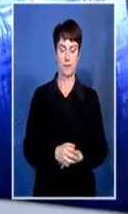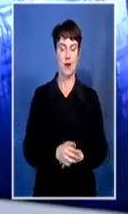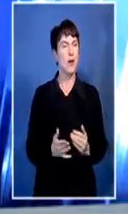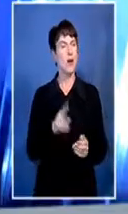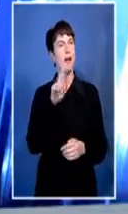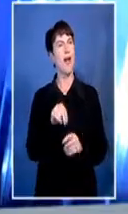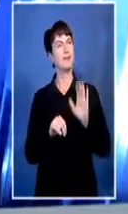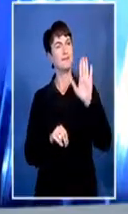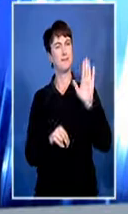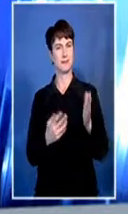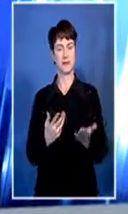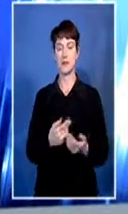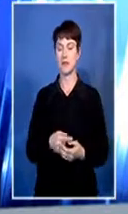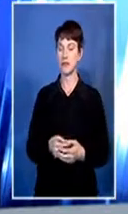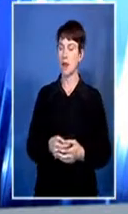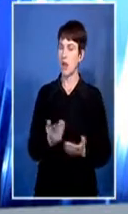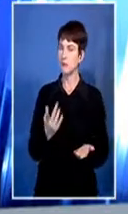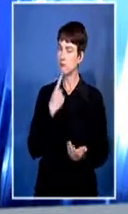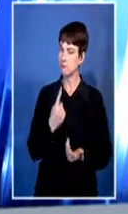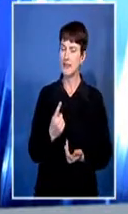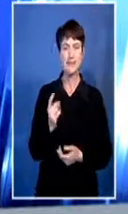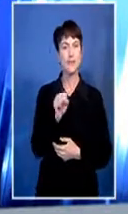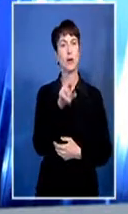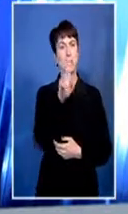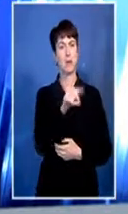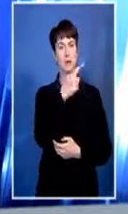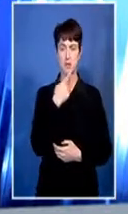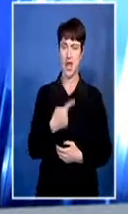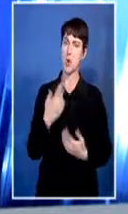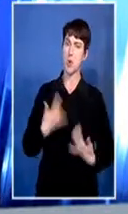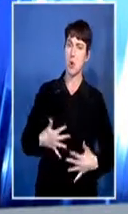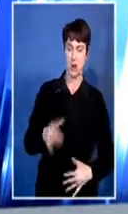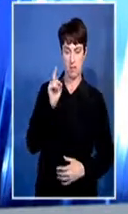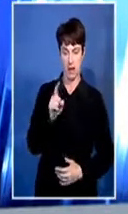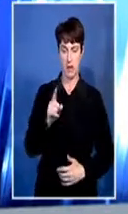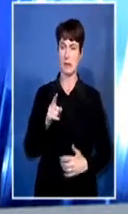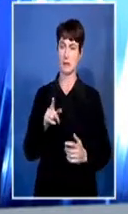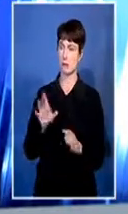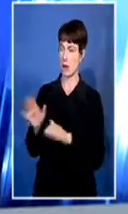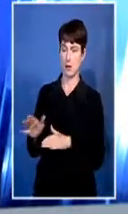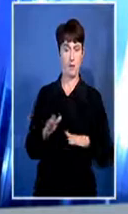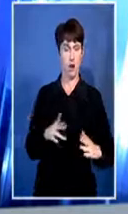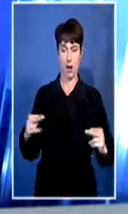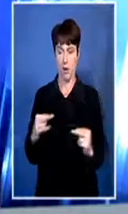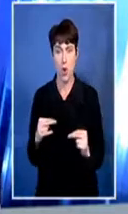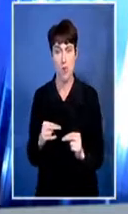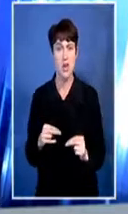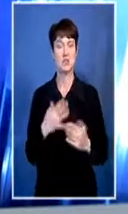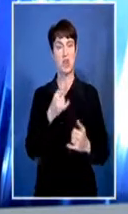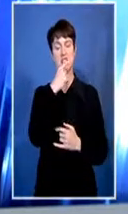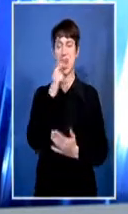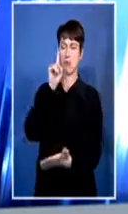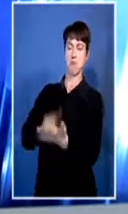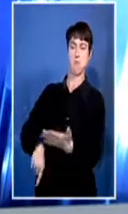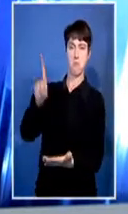their stance? Well, again, the United Nations, has come out and said there's a need for negotiation between all parties. Today, they've condemned the